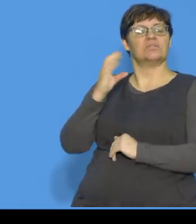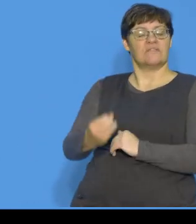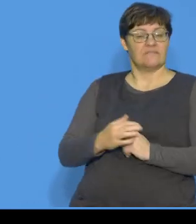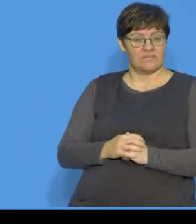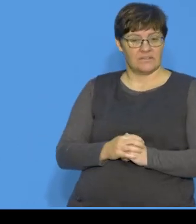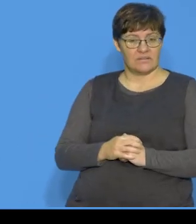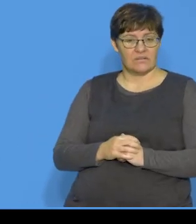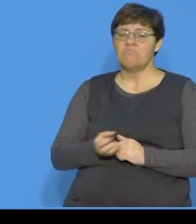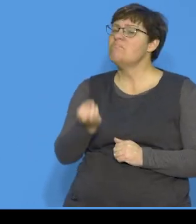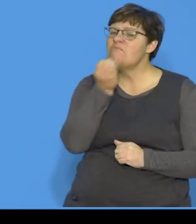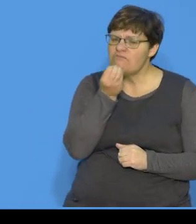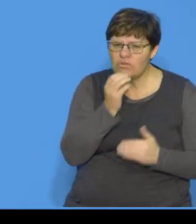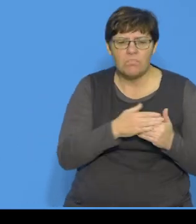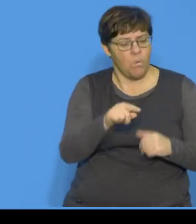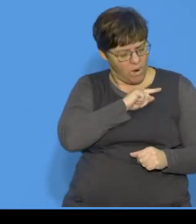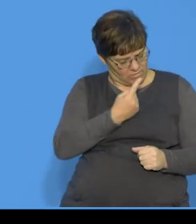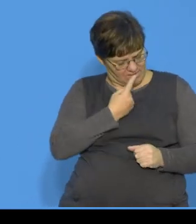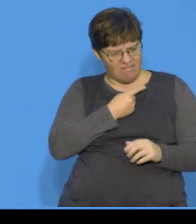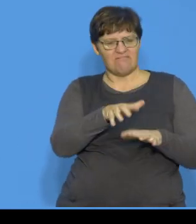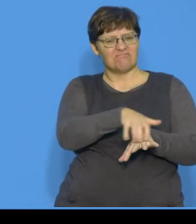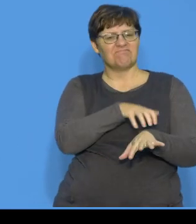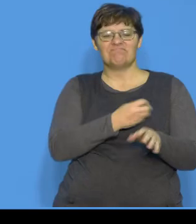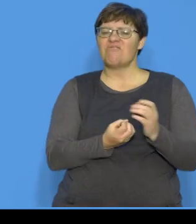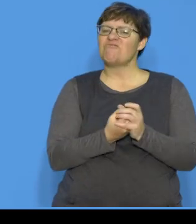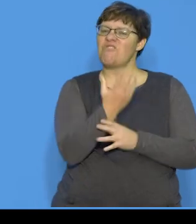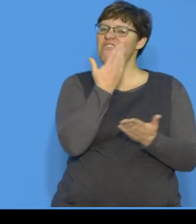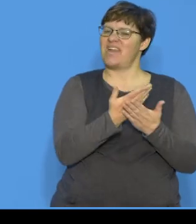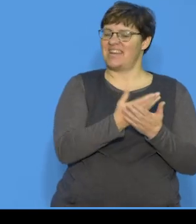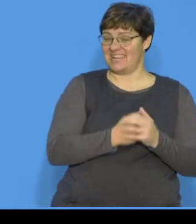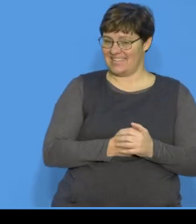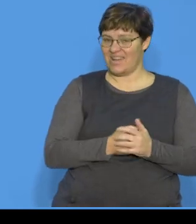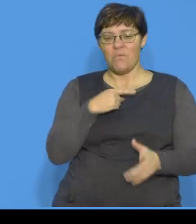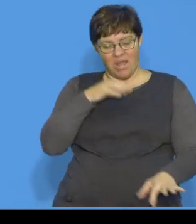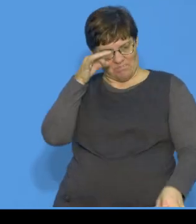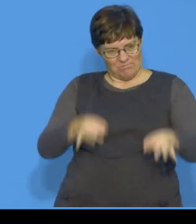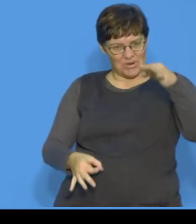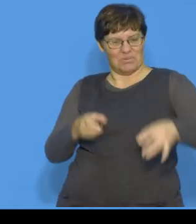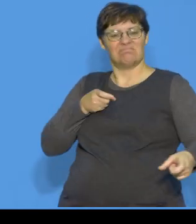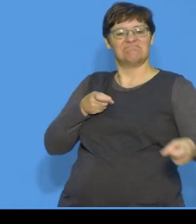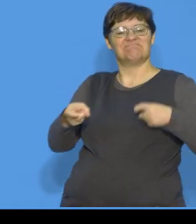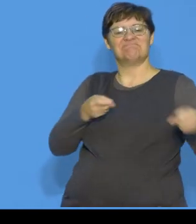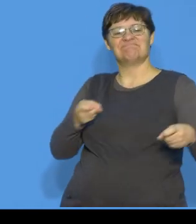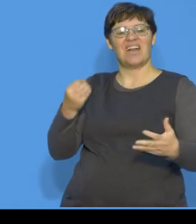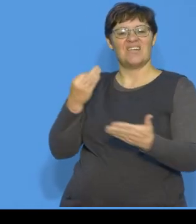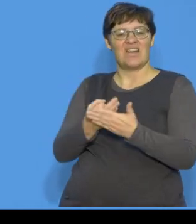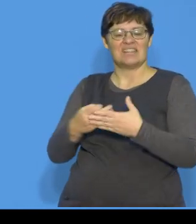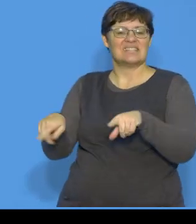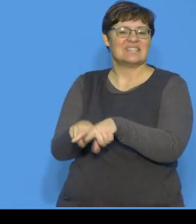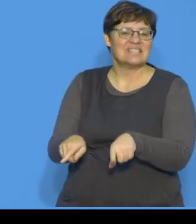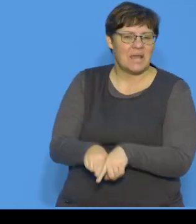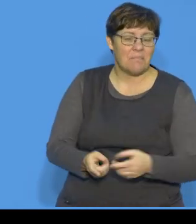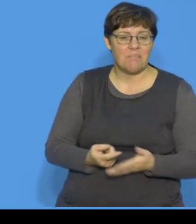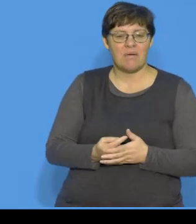more food because we grow it. We're able to manipulate factors such